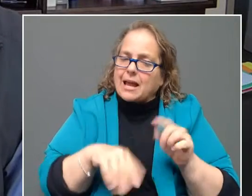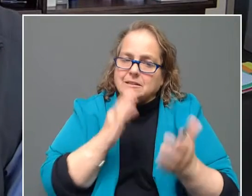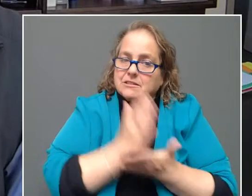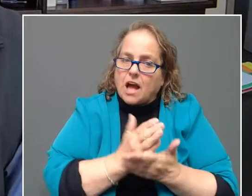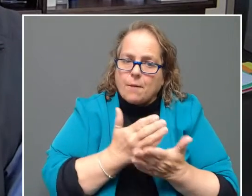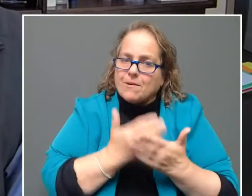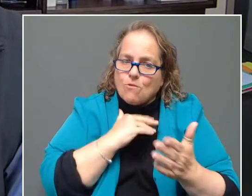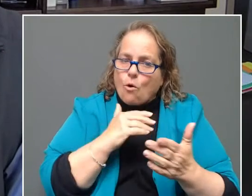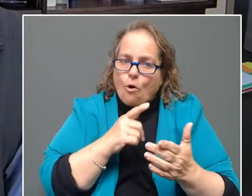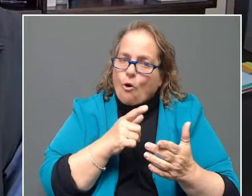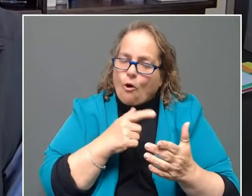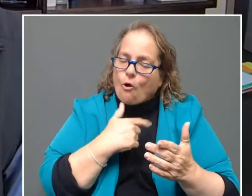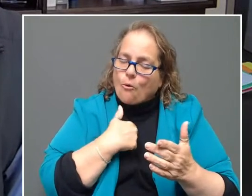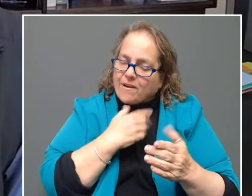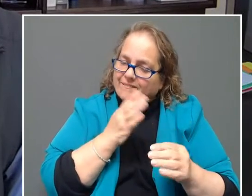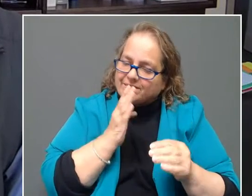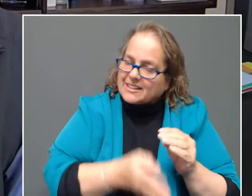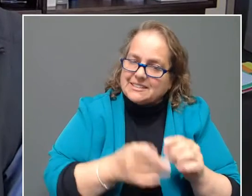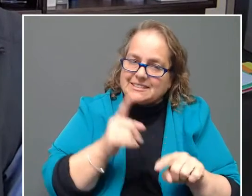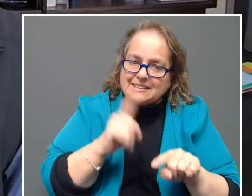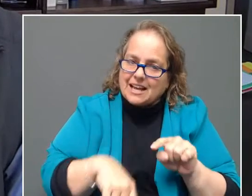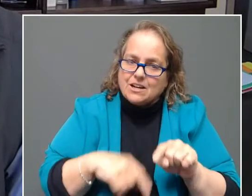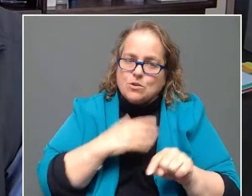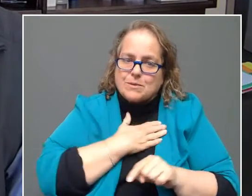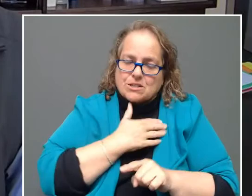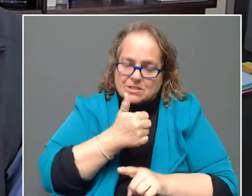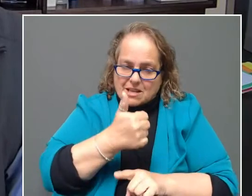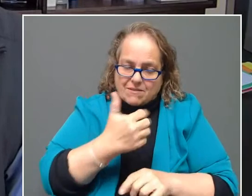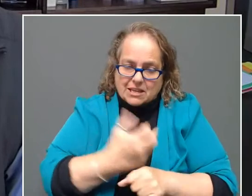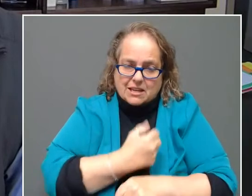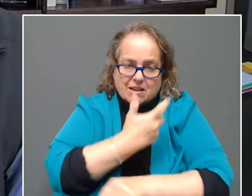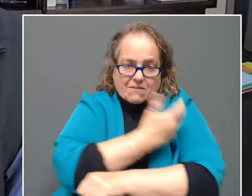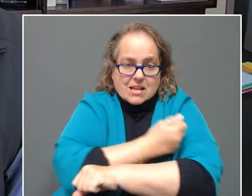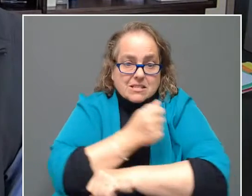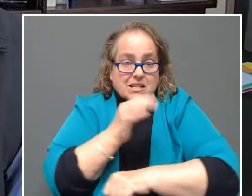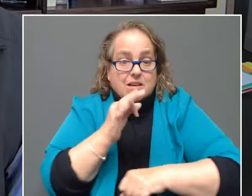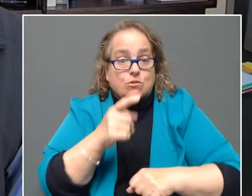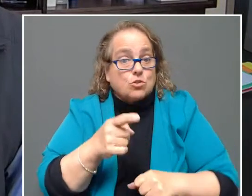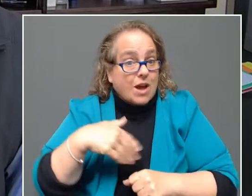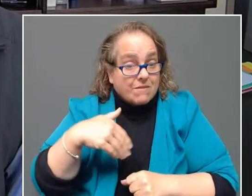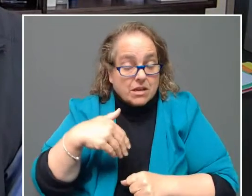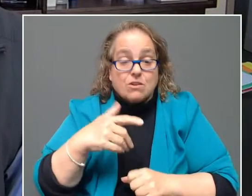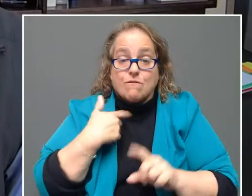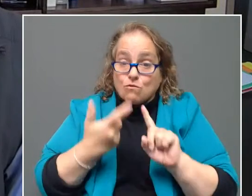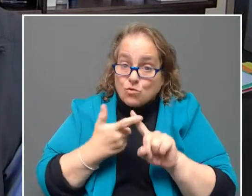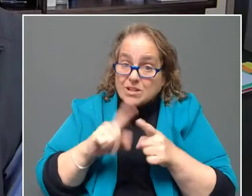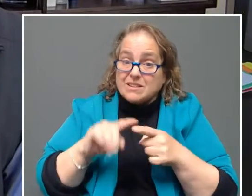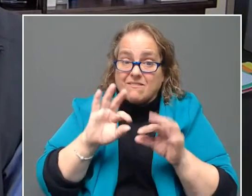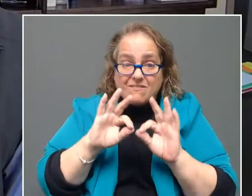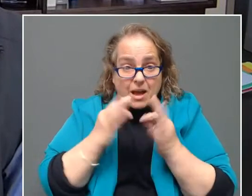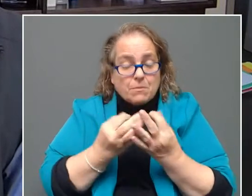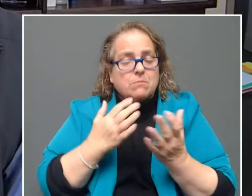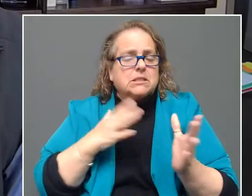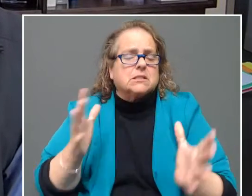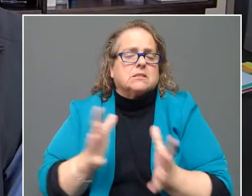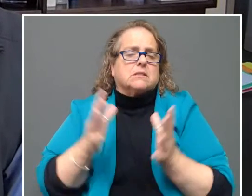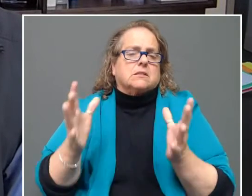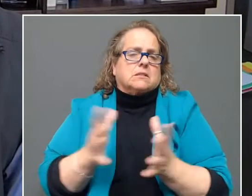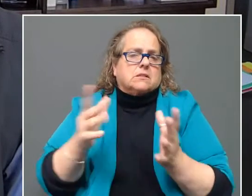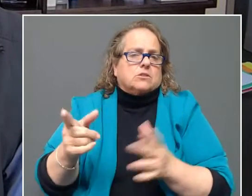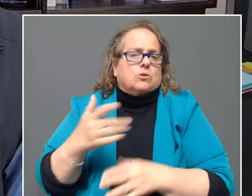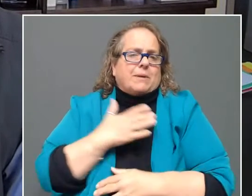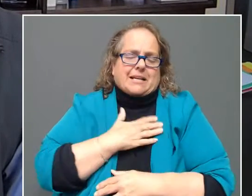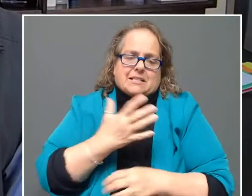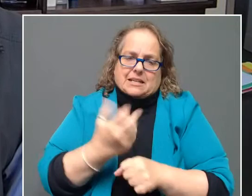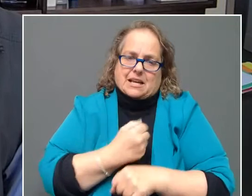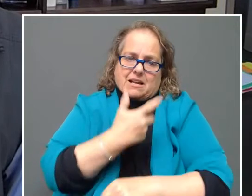Please, yourself get vaccinated if you haven't yet. And if you have friends or family, please encourage them to be open to this and